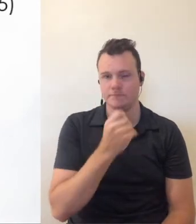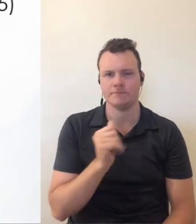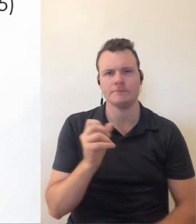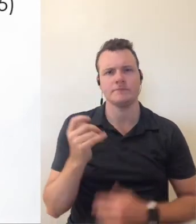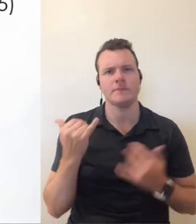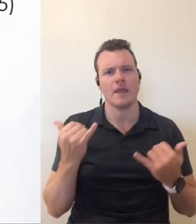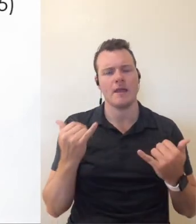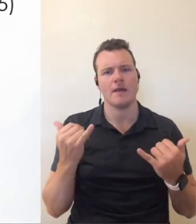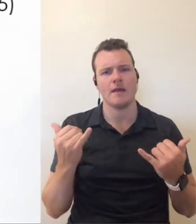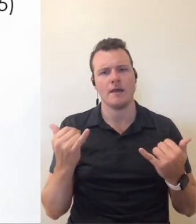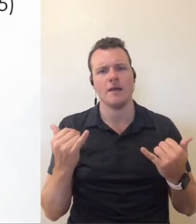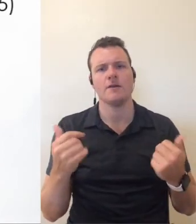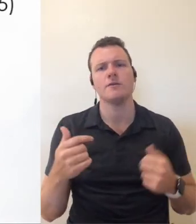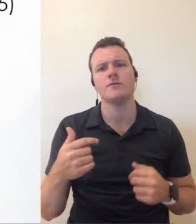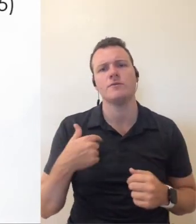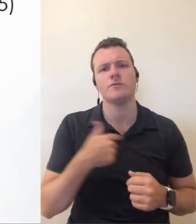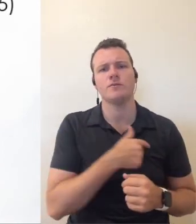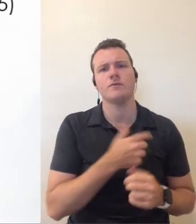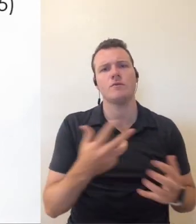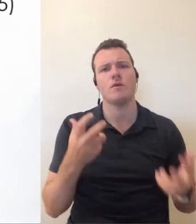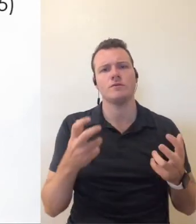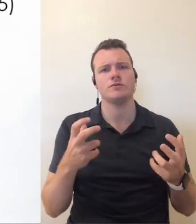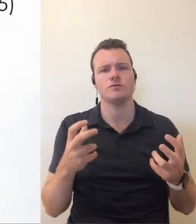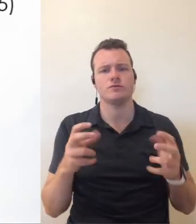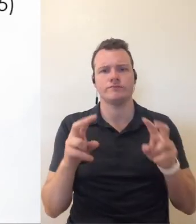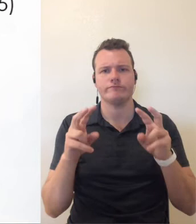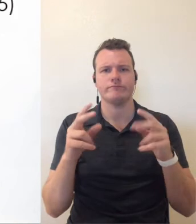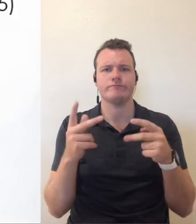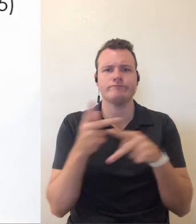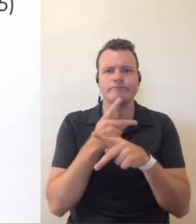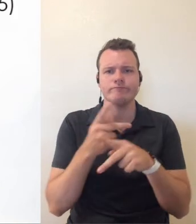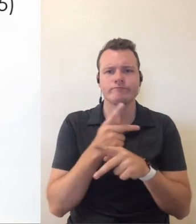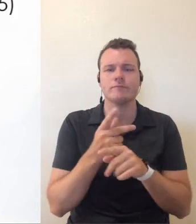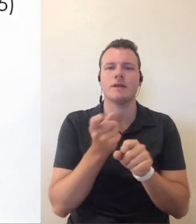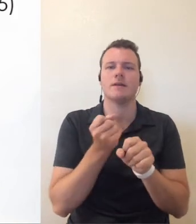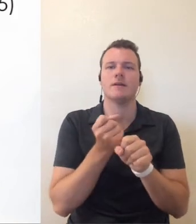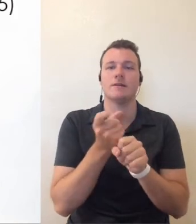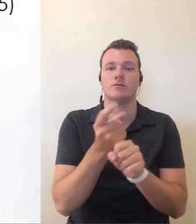Okay, so the next thing that we want to calculate is we want to calculate annual